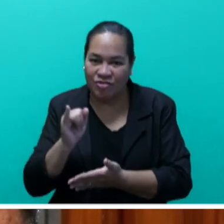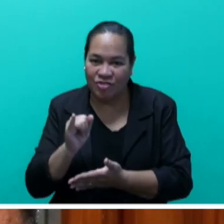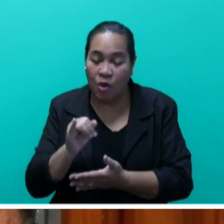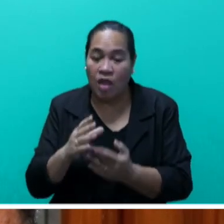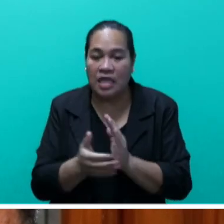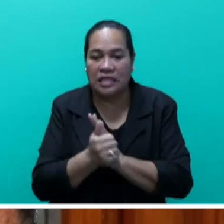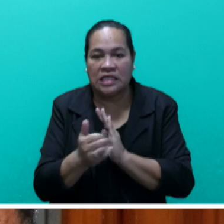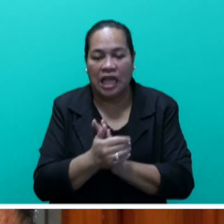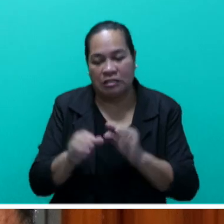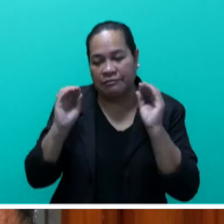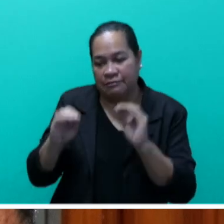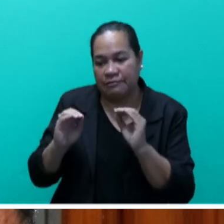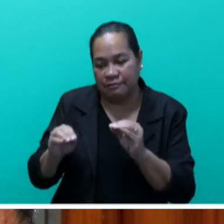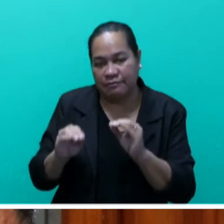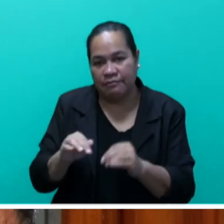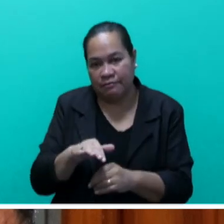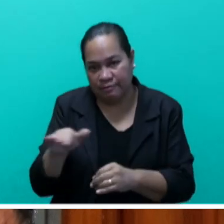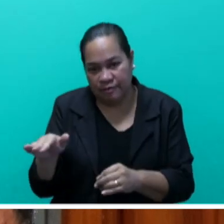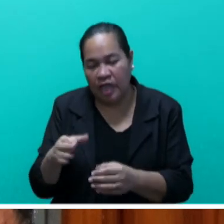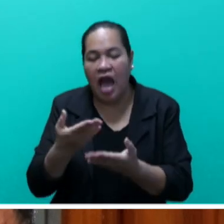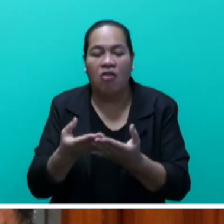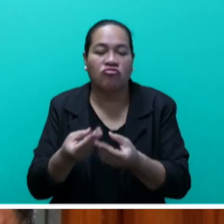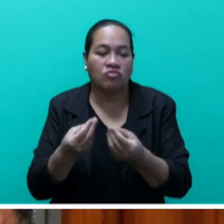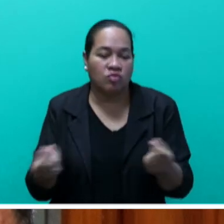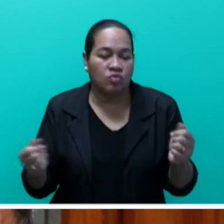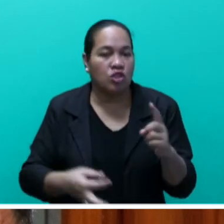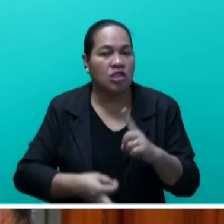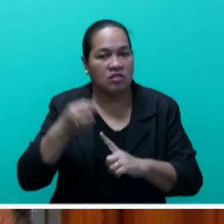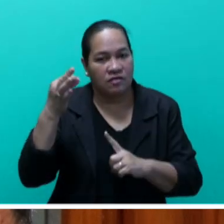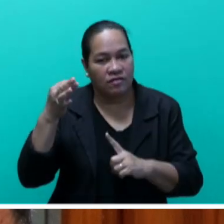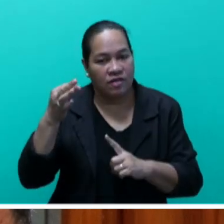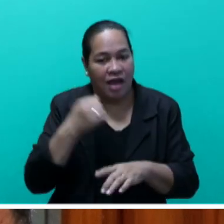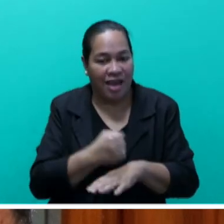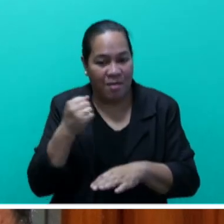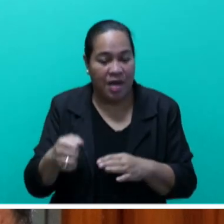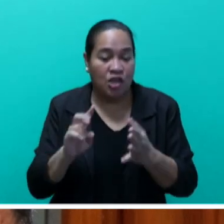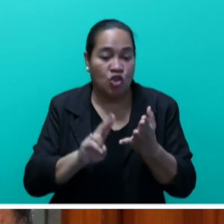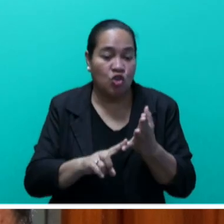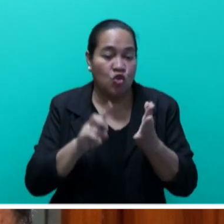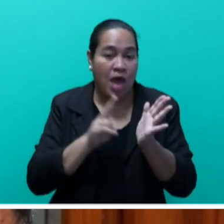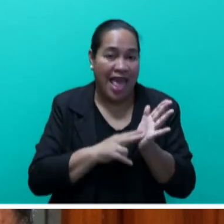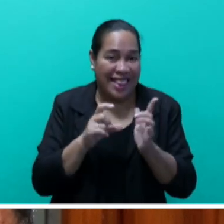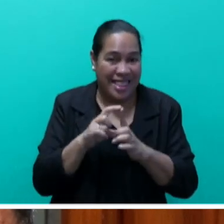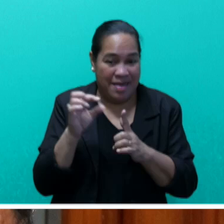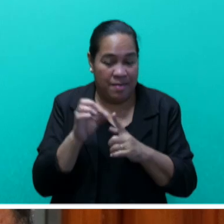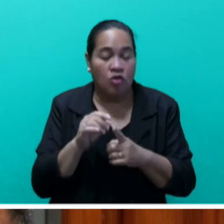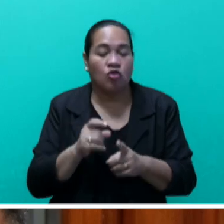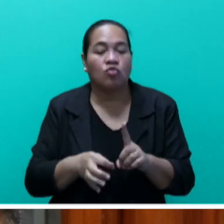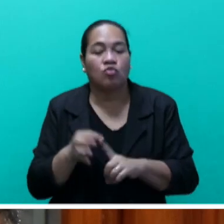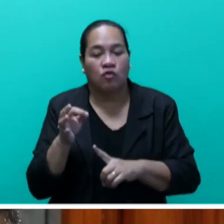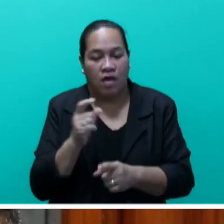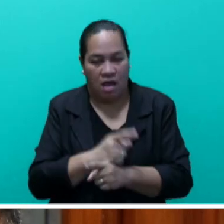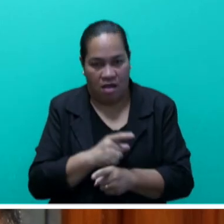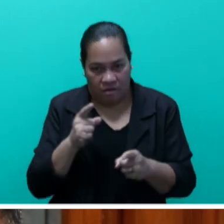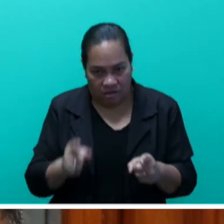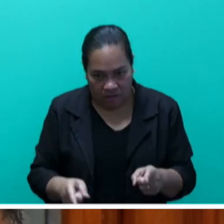upskilling in conflict resolutions to improve government, UNDP to improve governance, UNDP